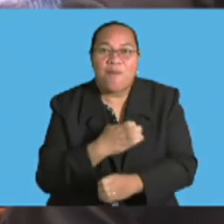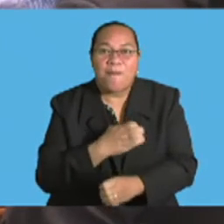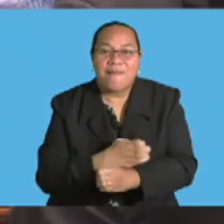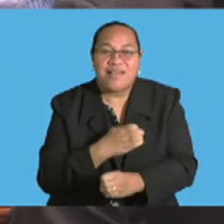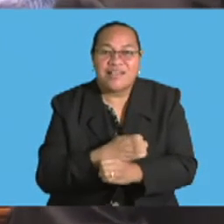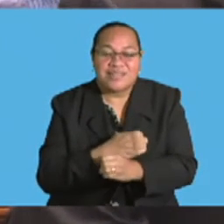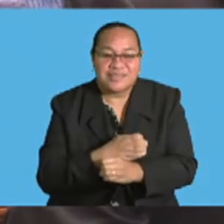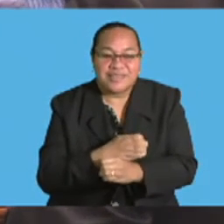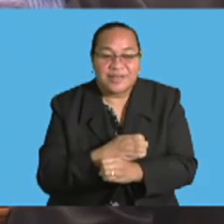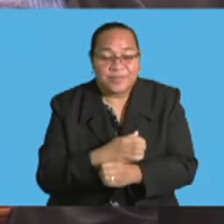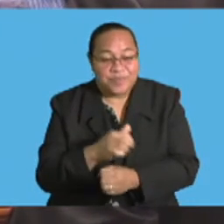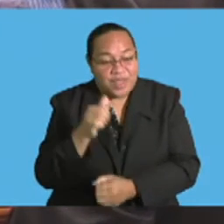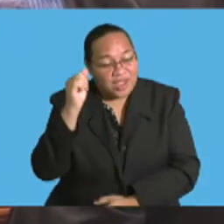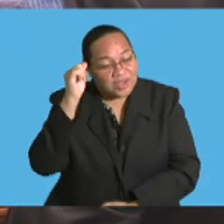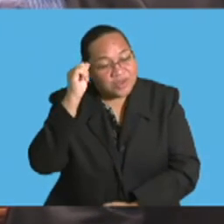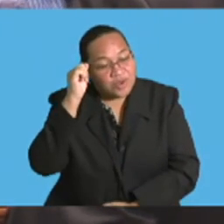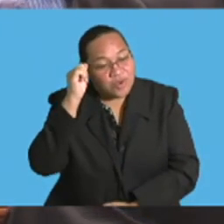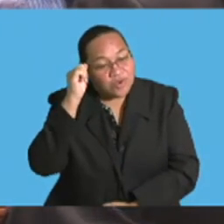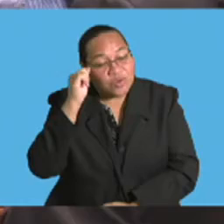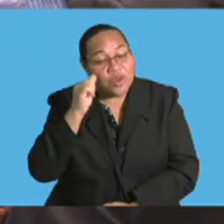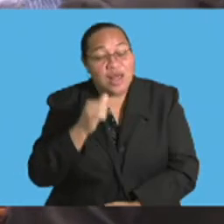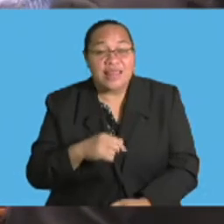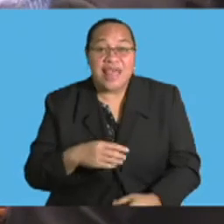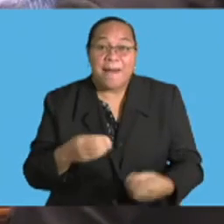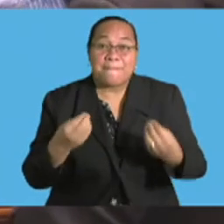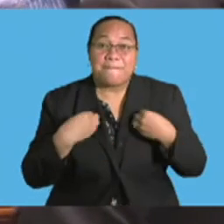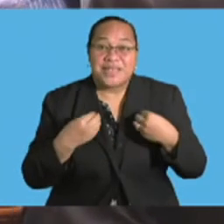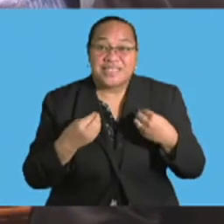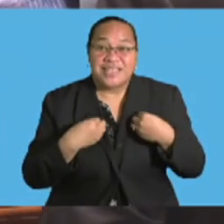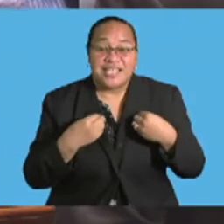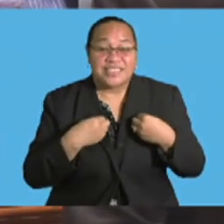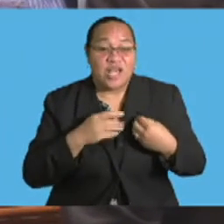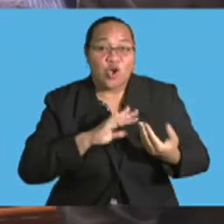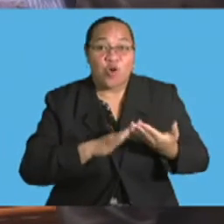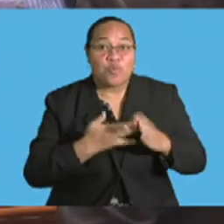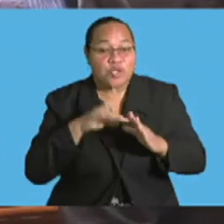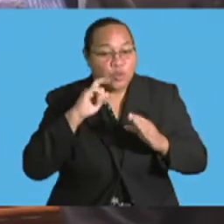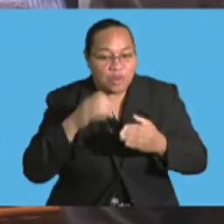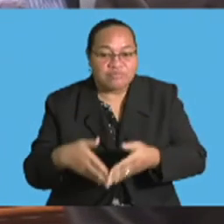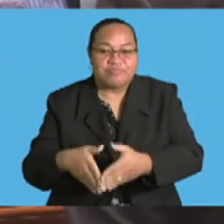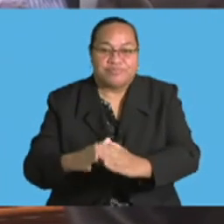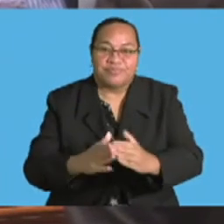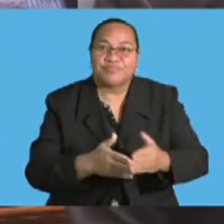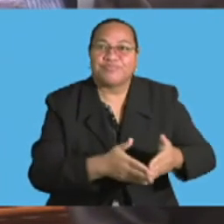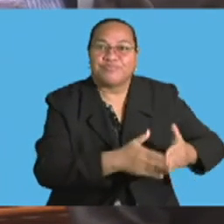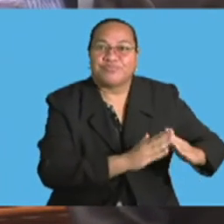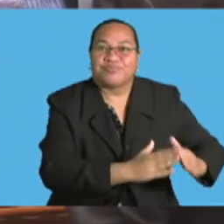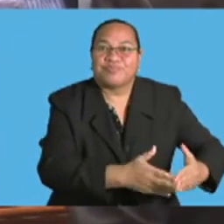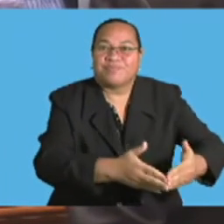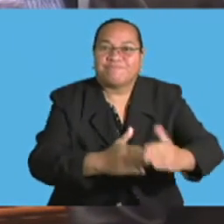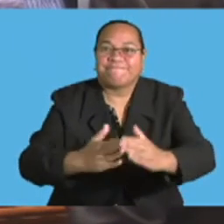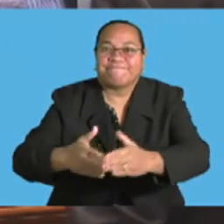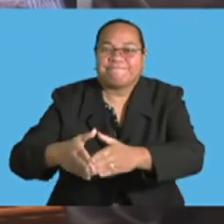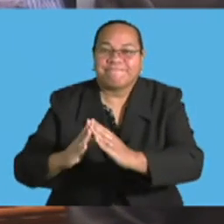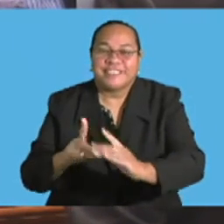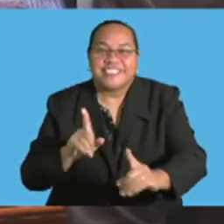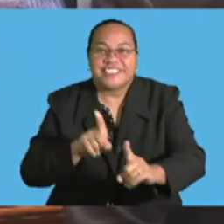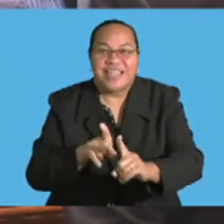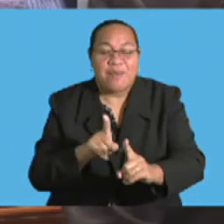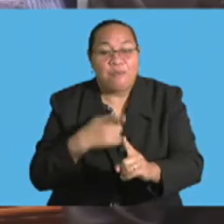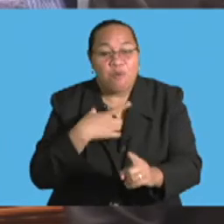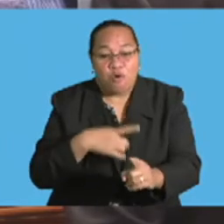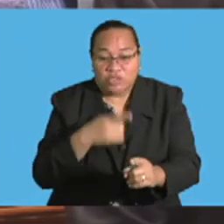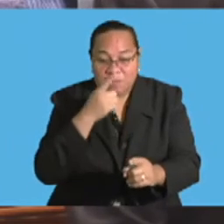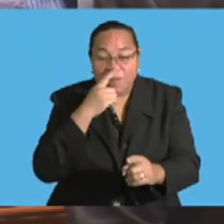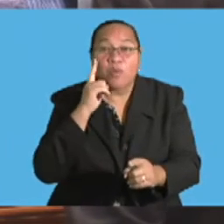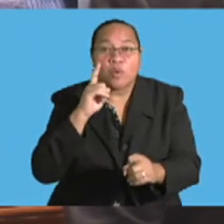that the business community will move into that area as well, given the number of people that will be there permanently and